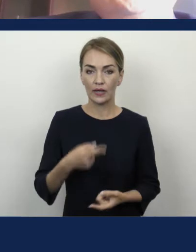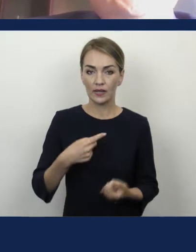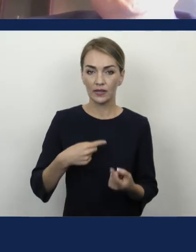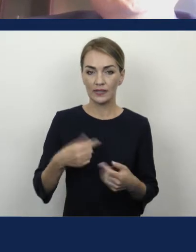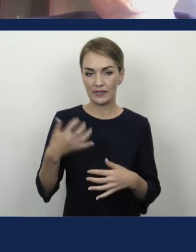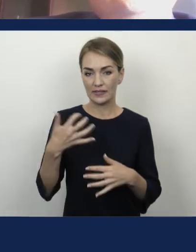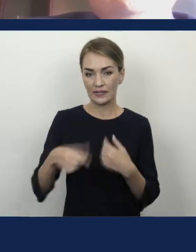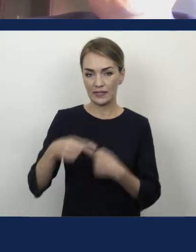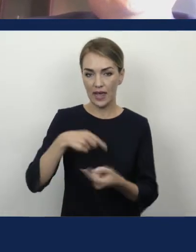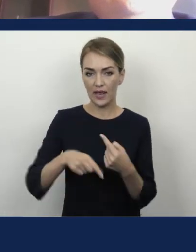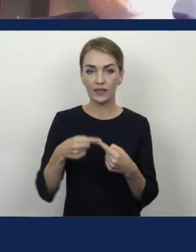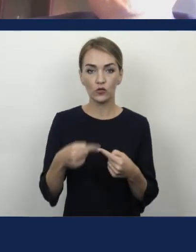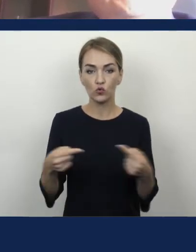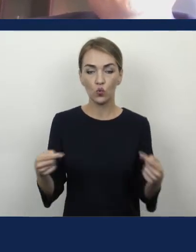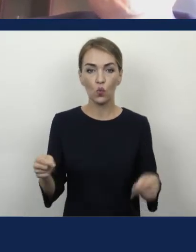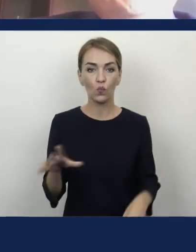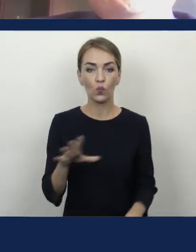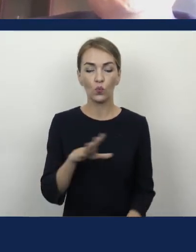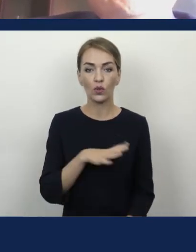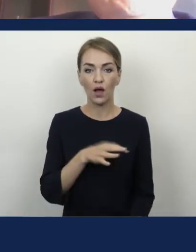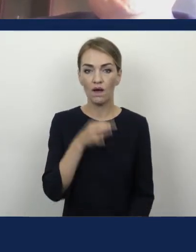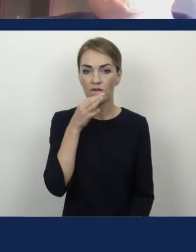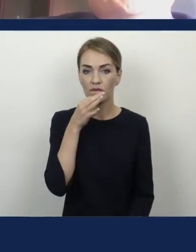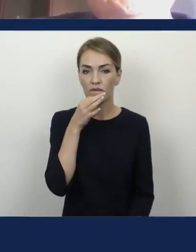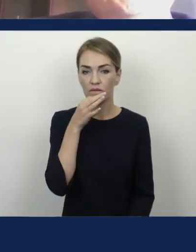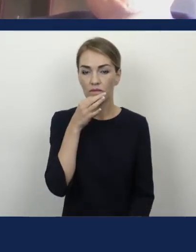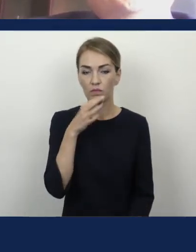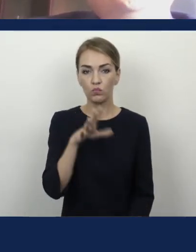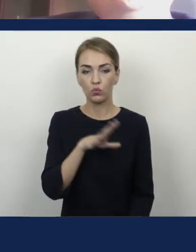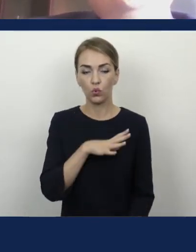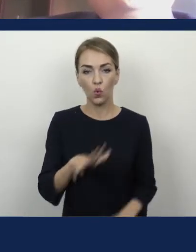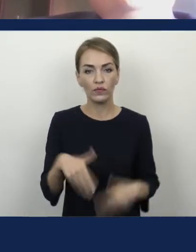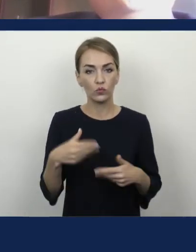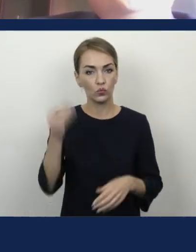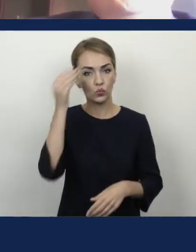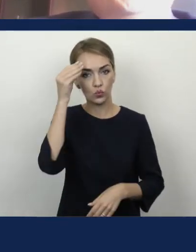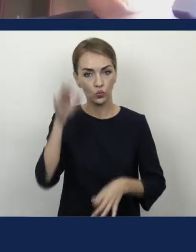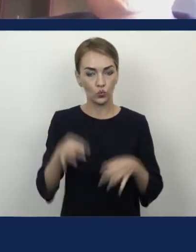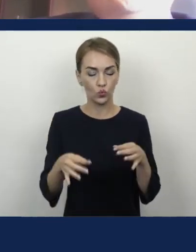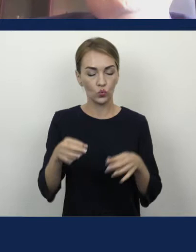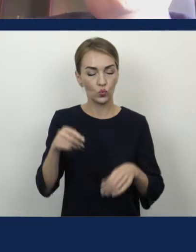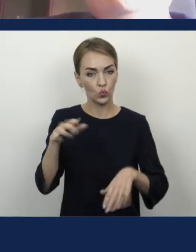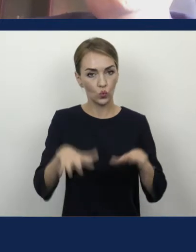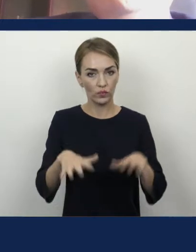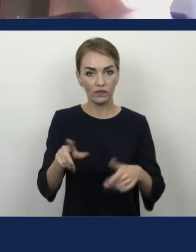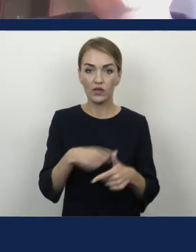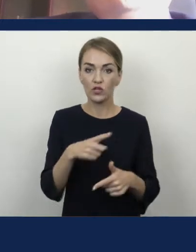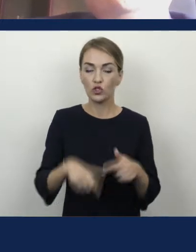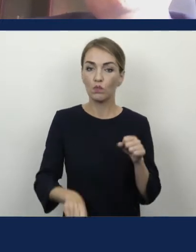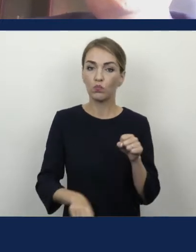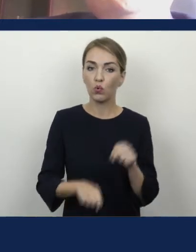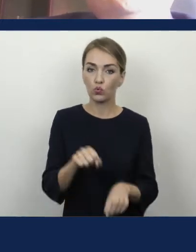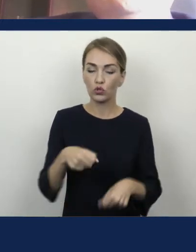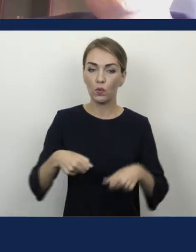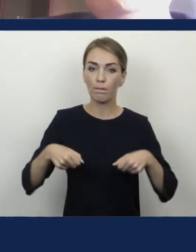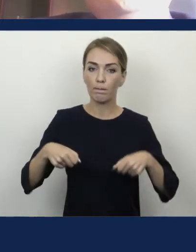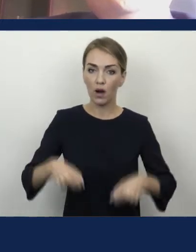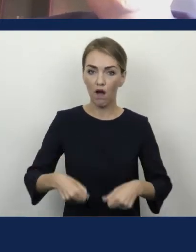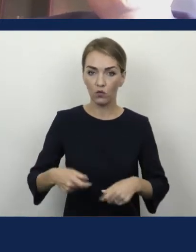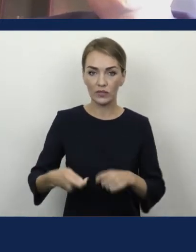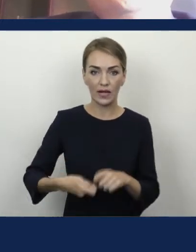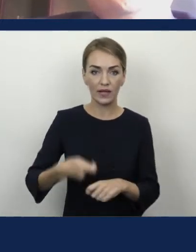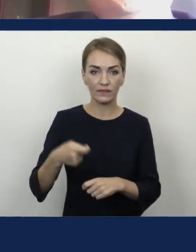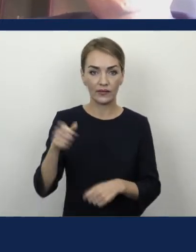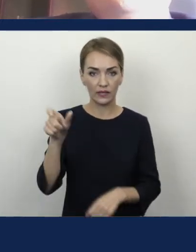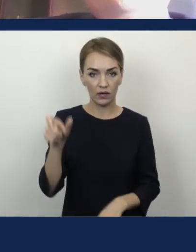was raised whether the applicant's rights are not violated due to the